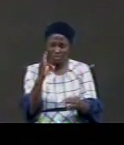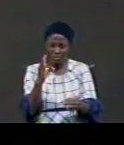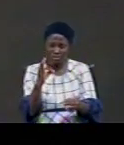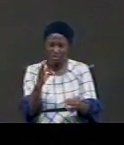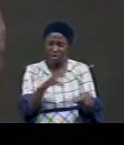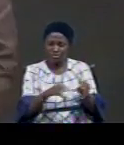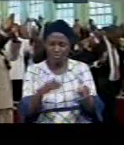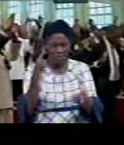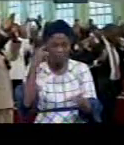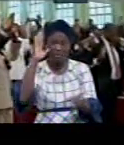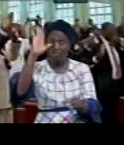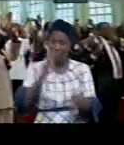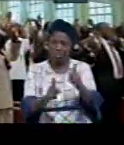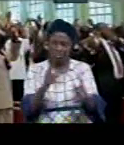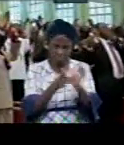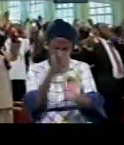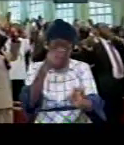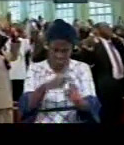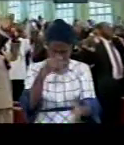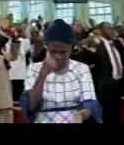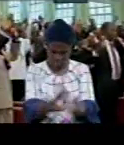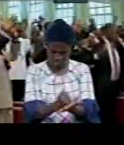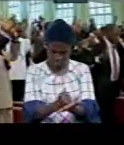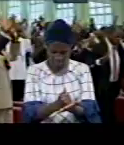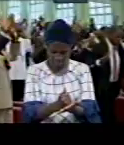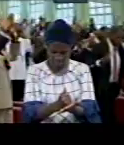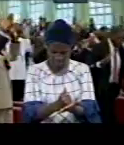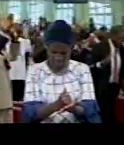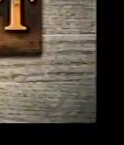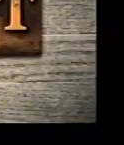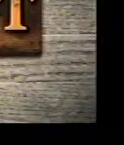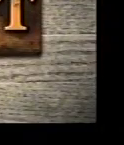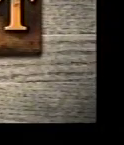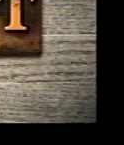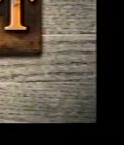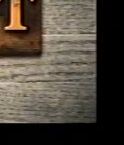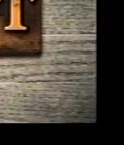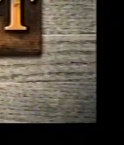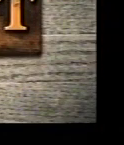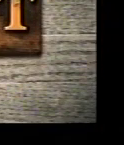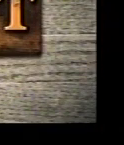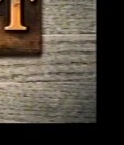people in Jesus' name. Today,